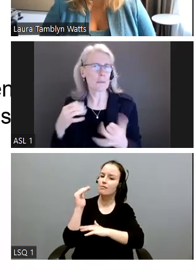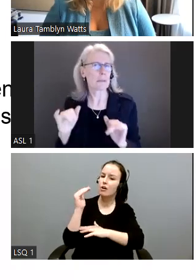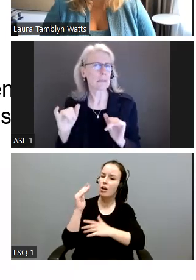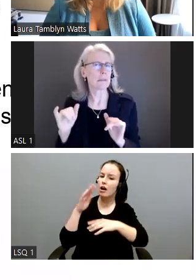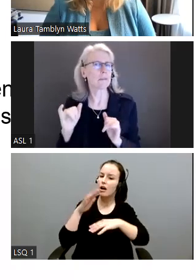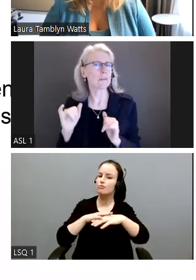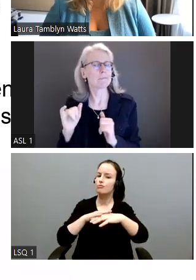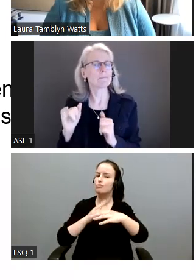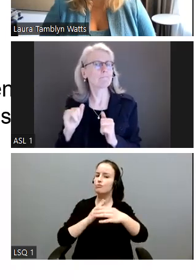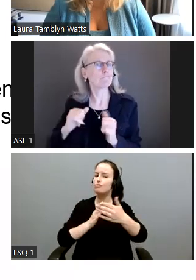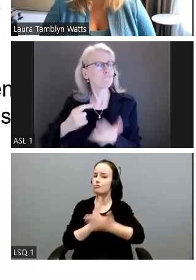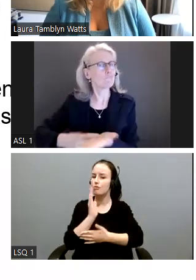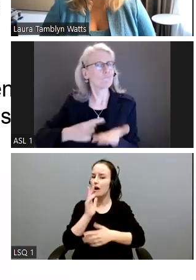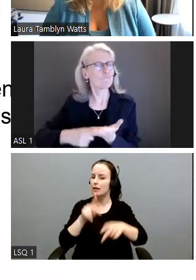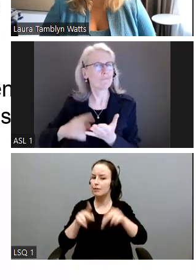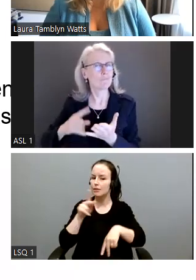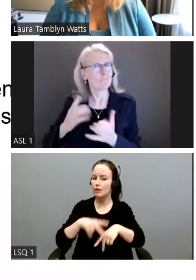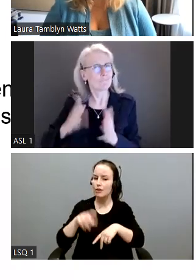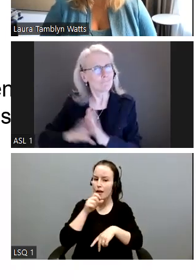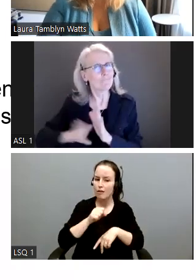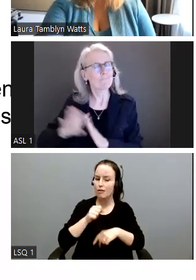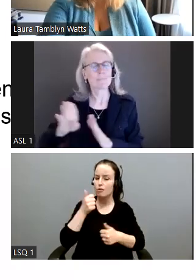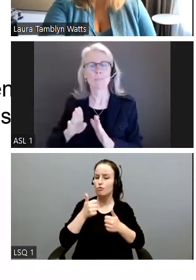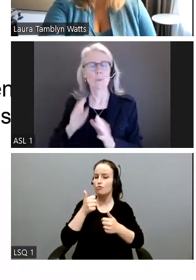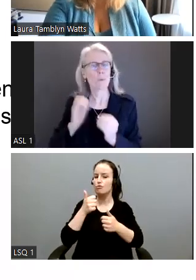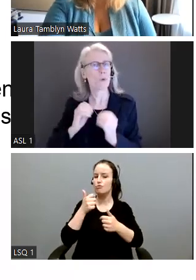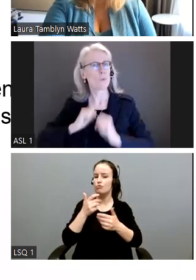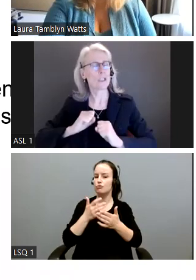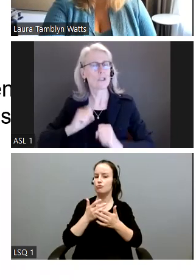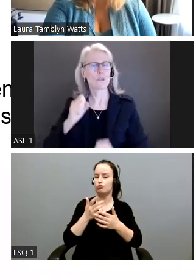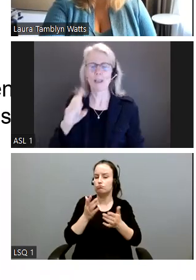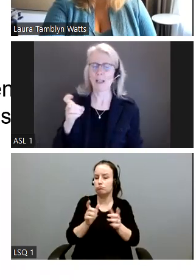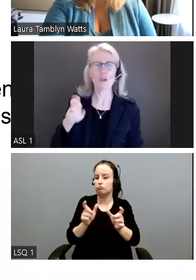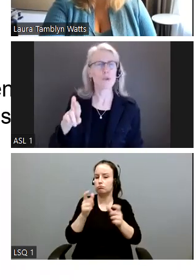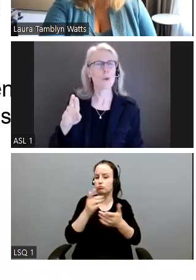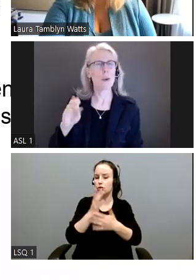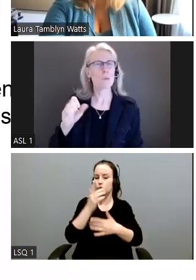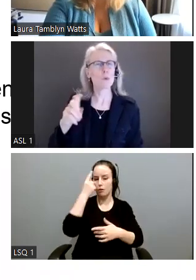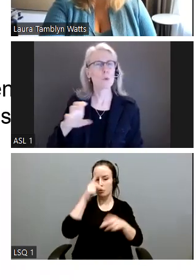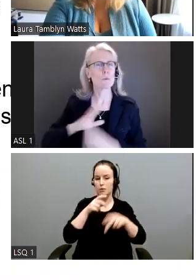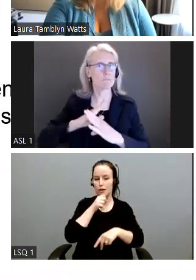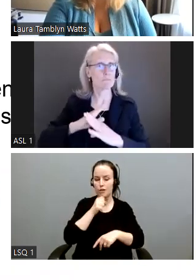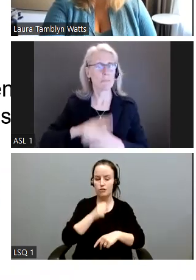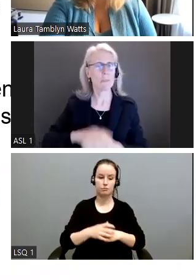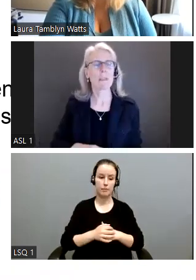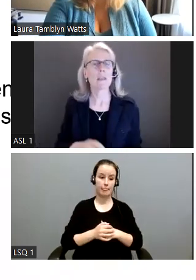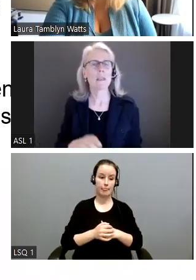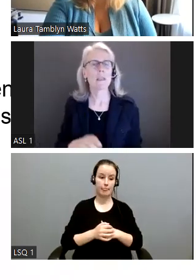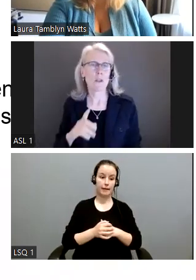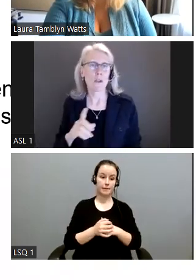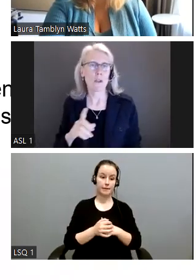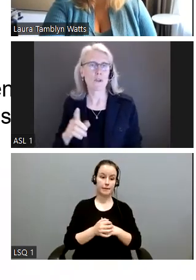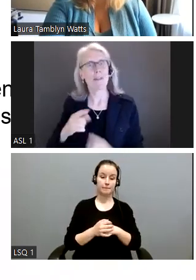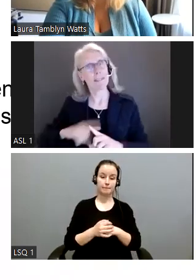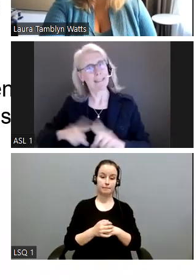behind the scenes. So I'm really excited to continue to do work in the elder law space, wearing this different hat. And